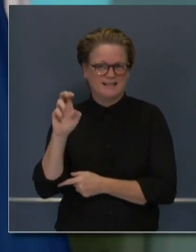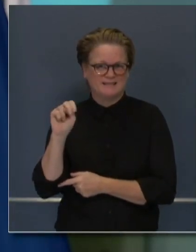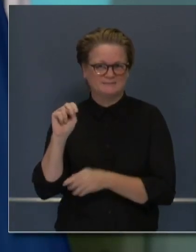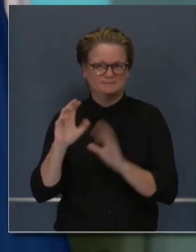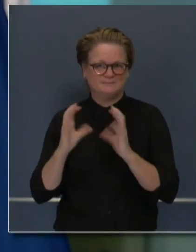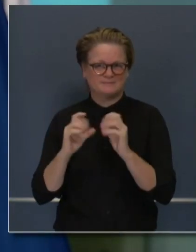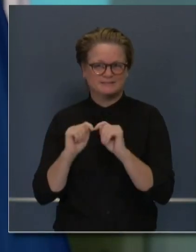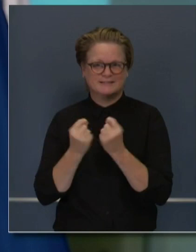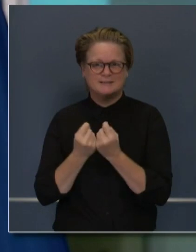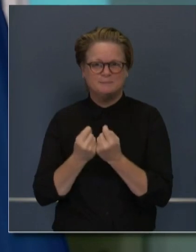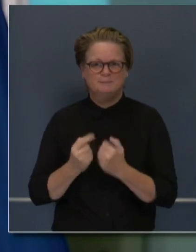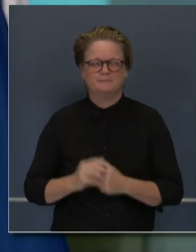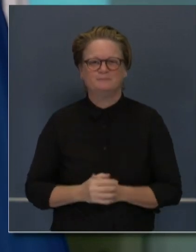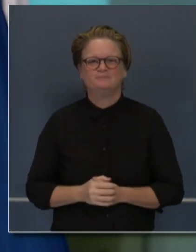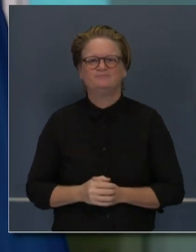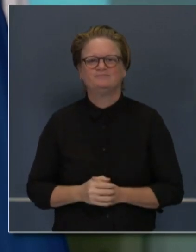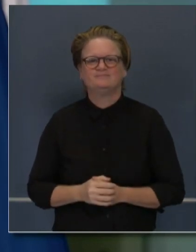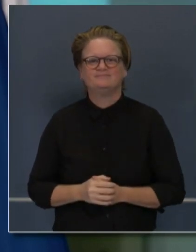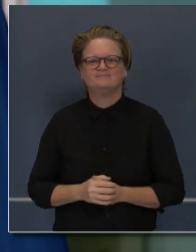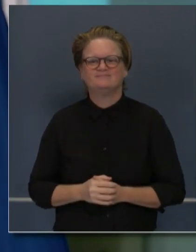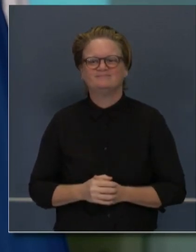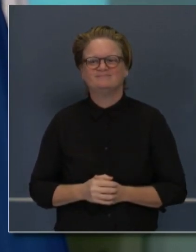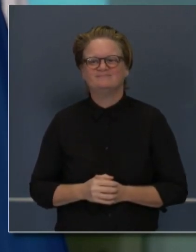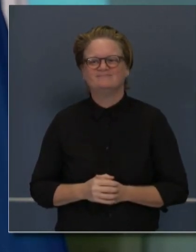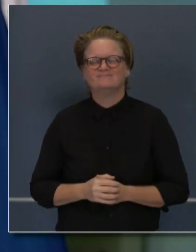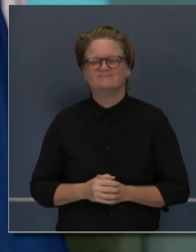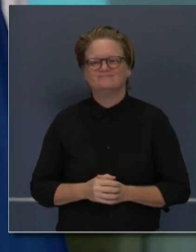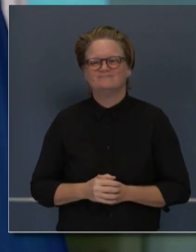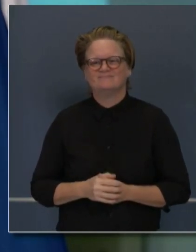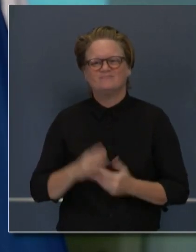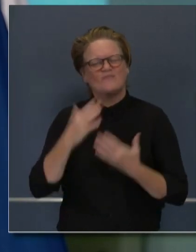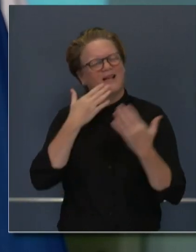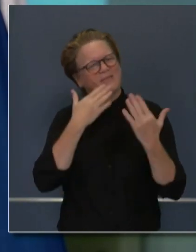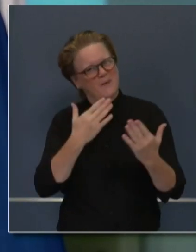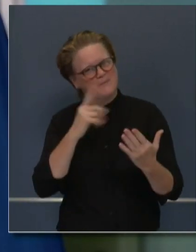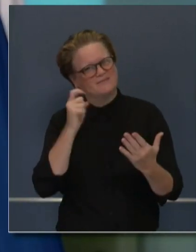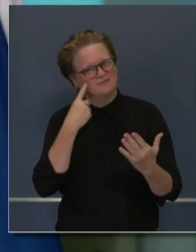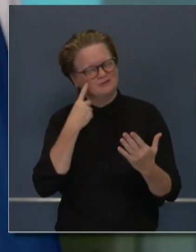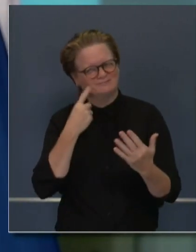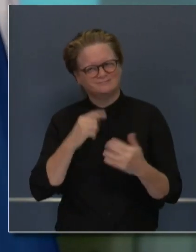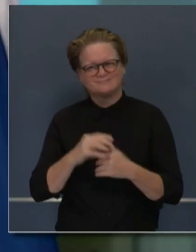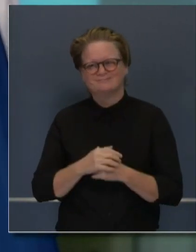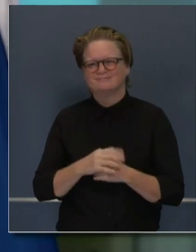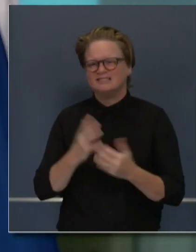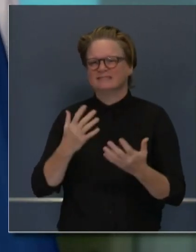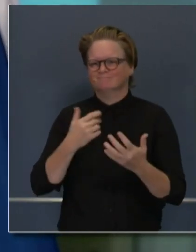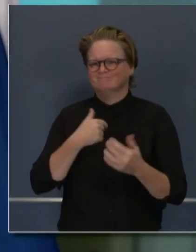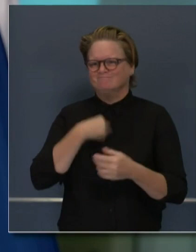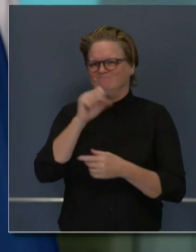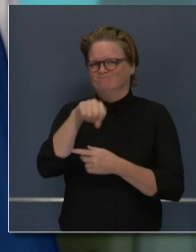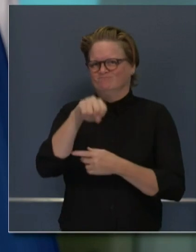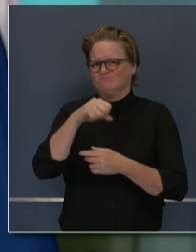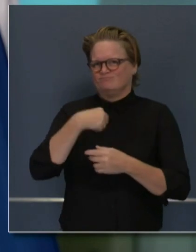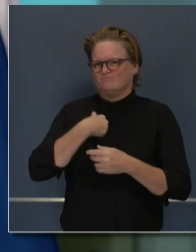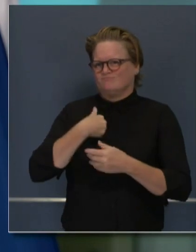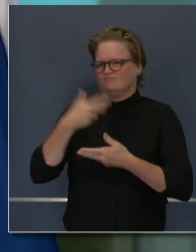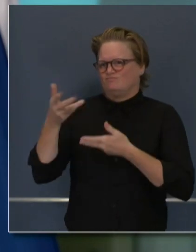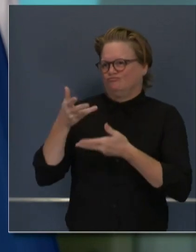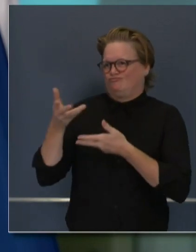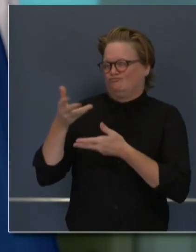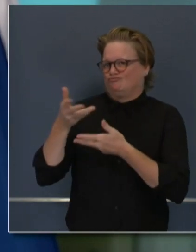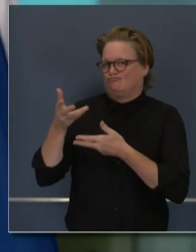Thanks, Governor. Certainly, we've been in touch with both the current administration and working and preparing to work closer